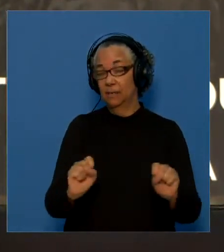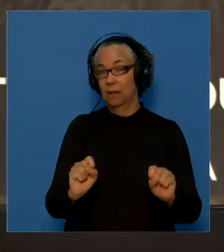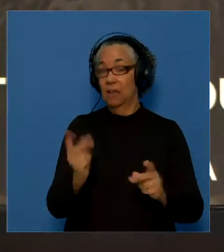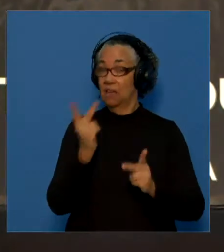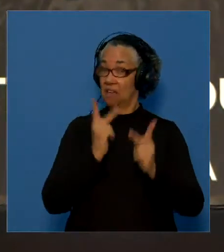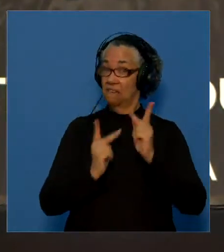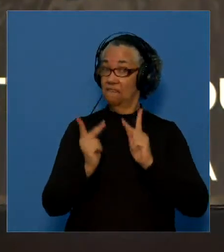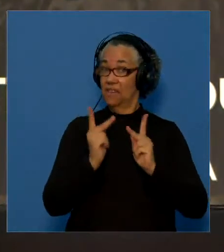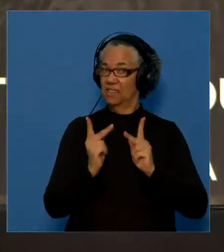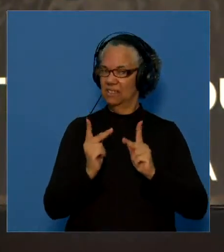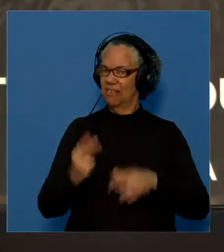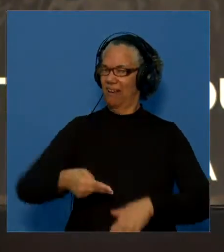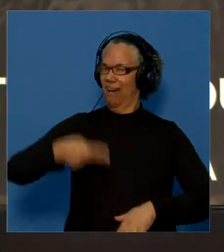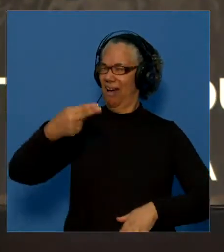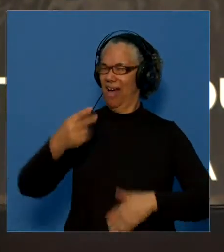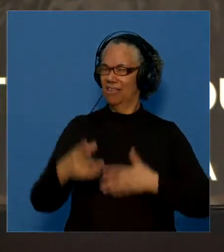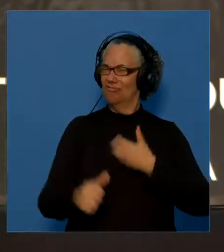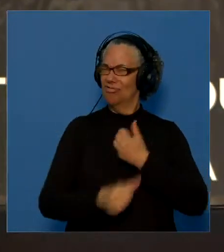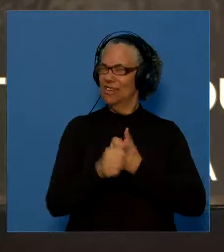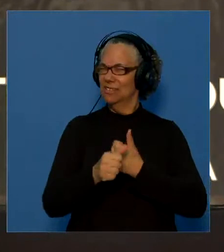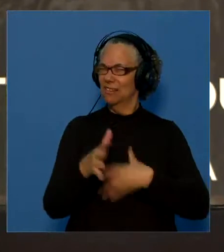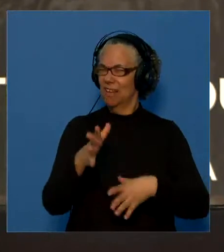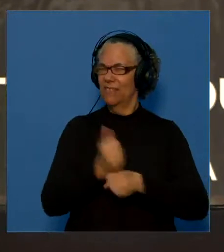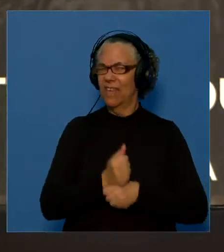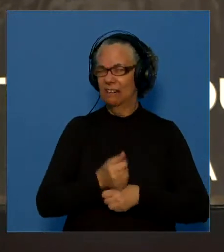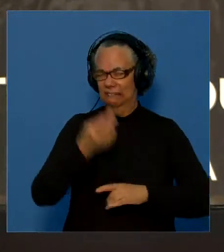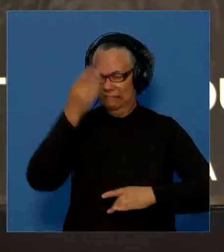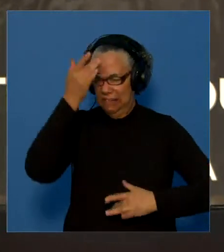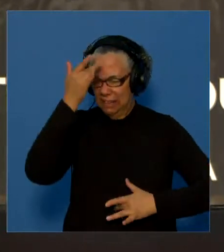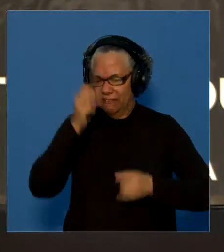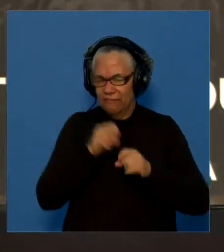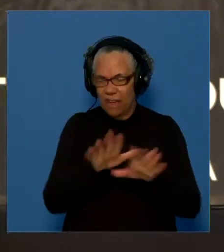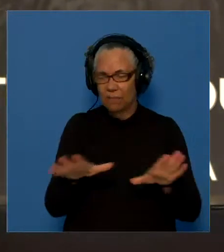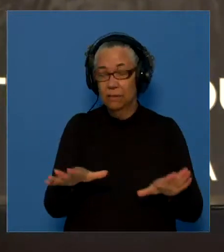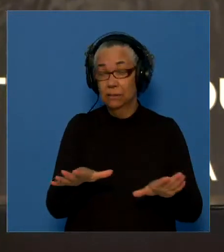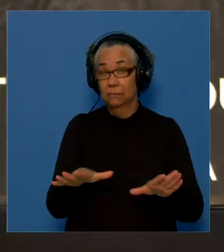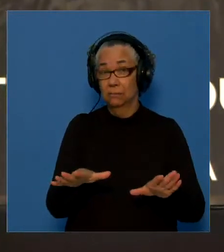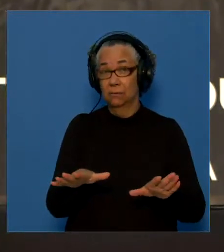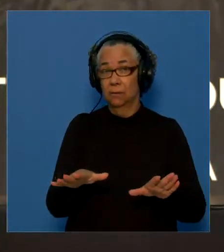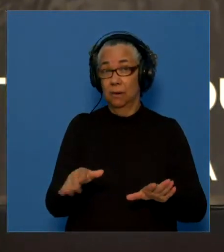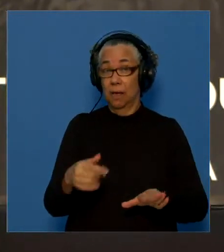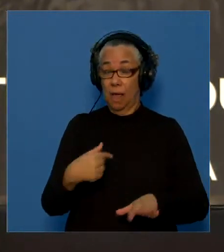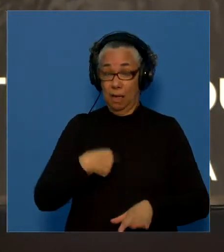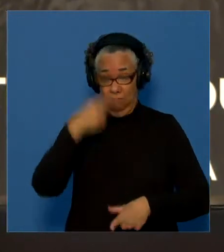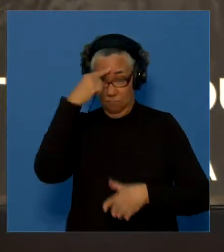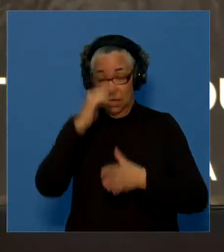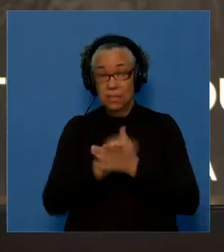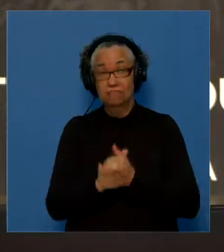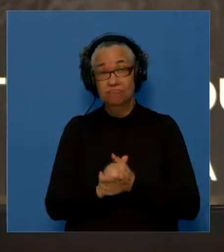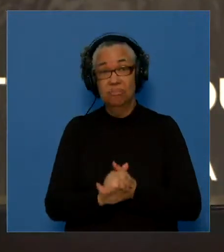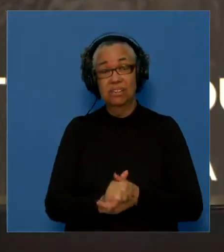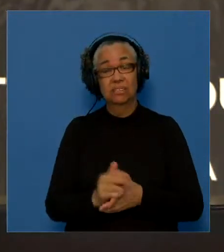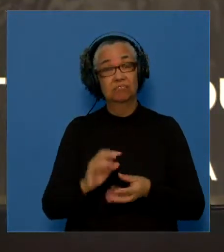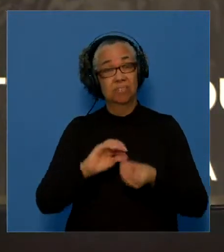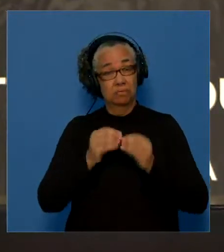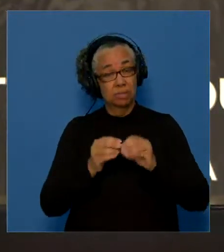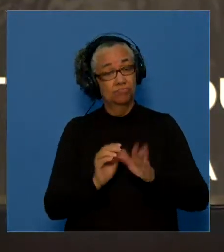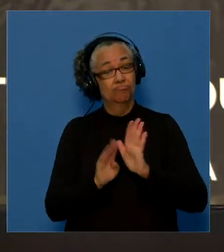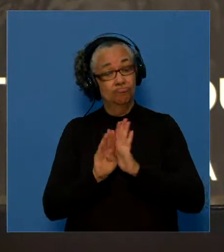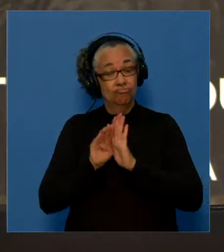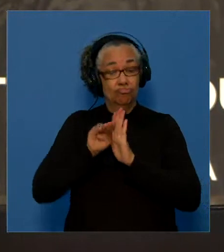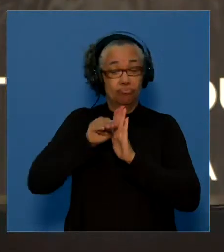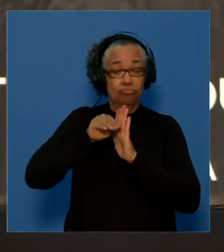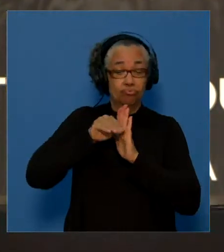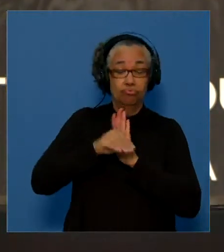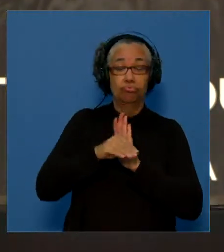high risk of catching the virus. I'm confident that as our cases continue to fall, the CDC will